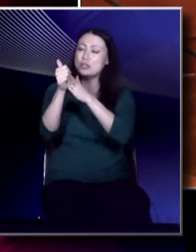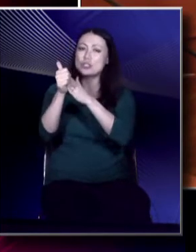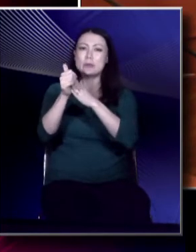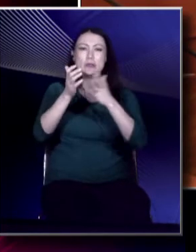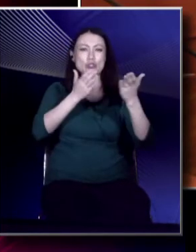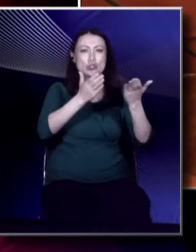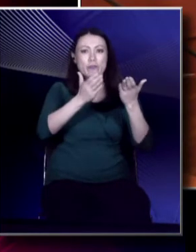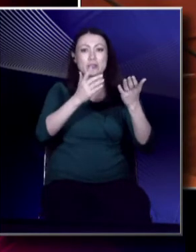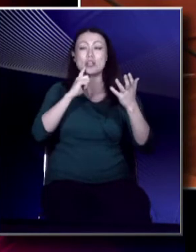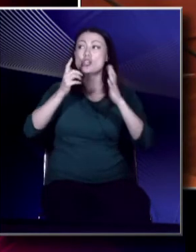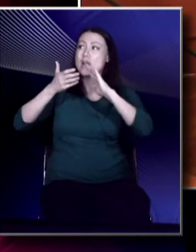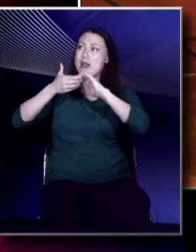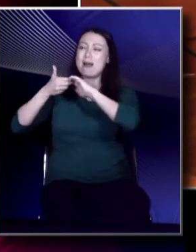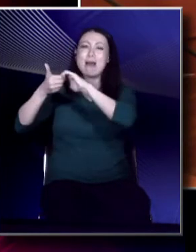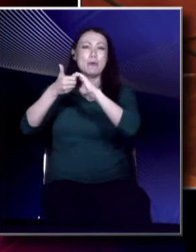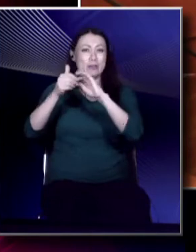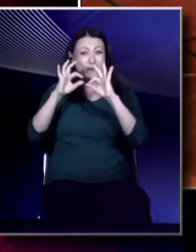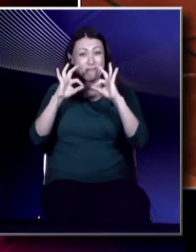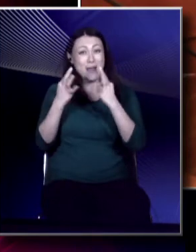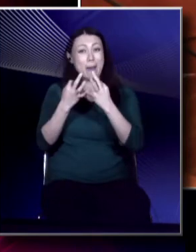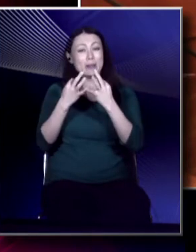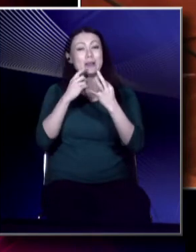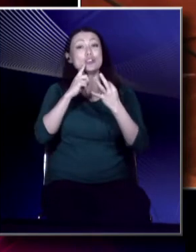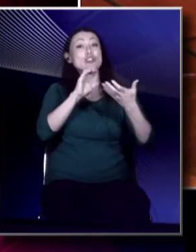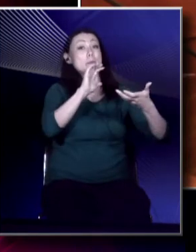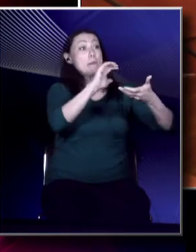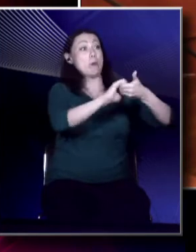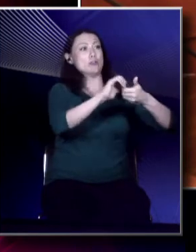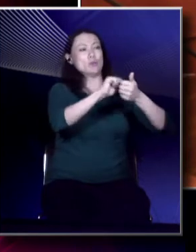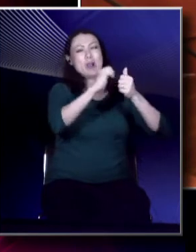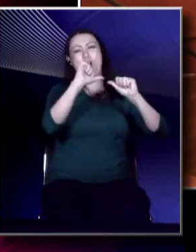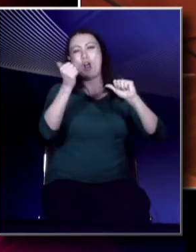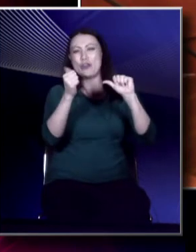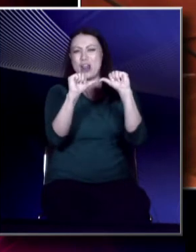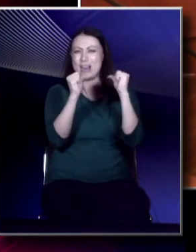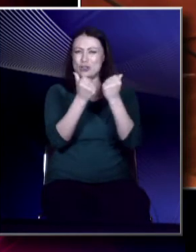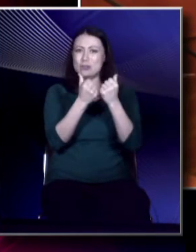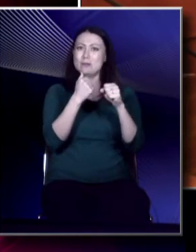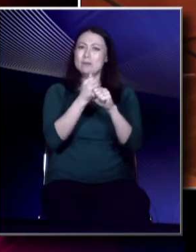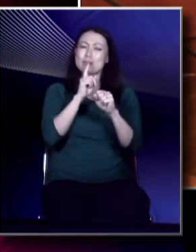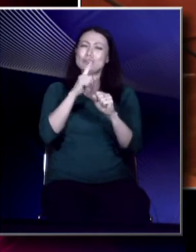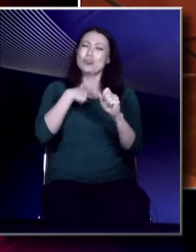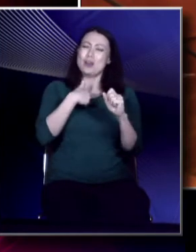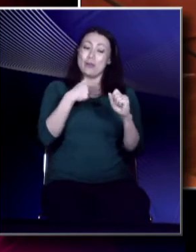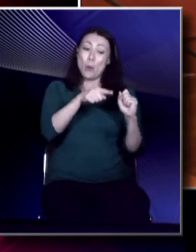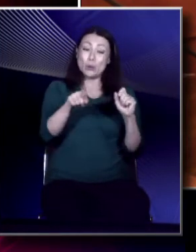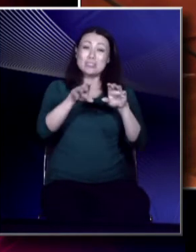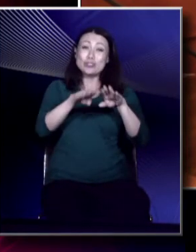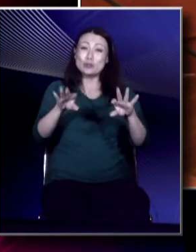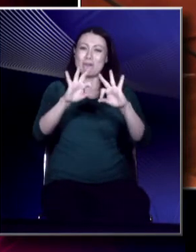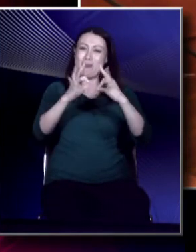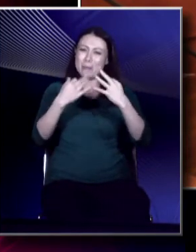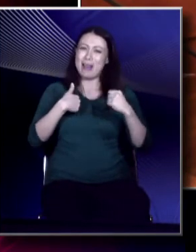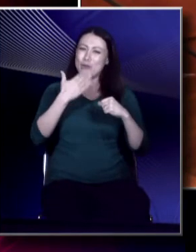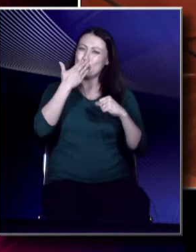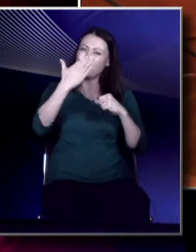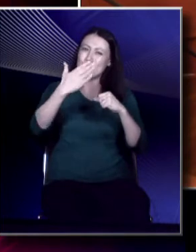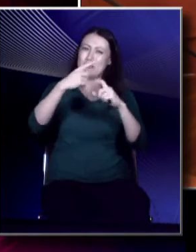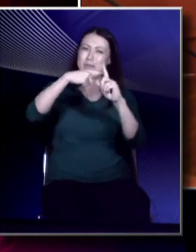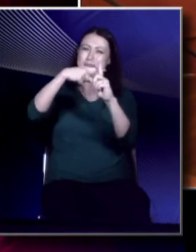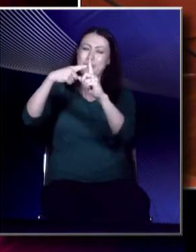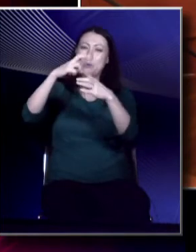families, partnerships with other agencies to ensure positive outcomes for children and families throughout the state of